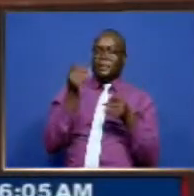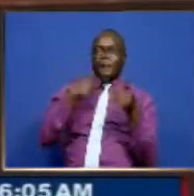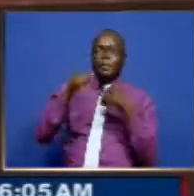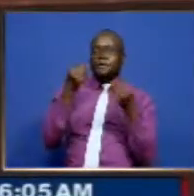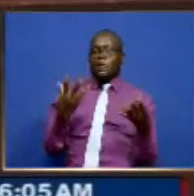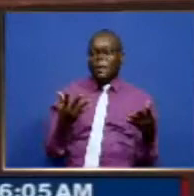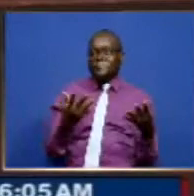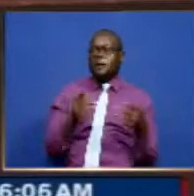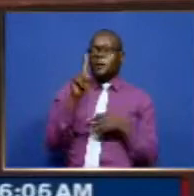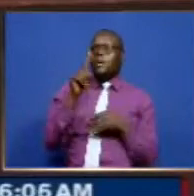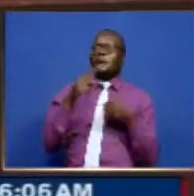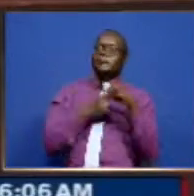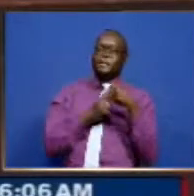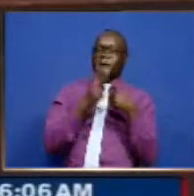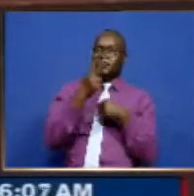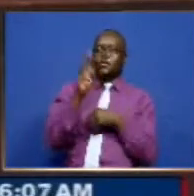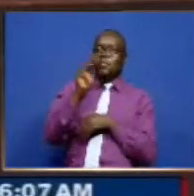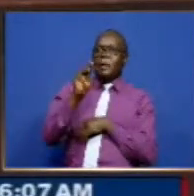shillings